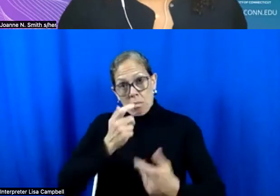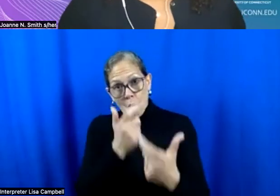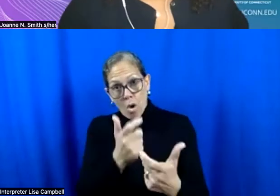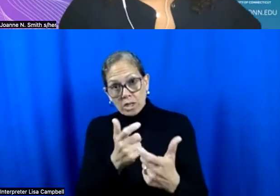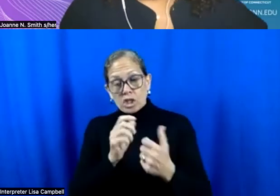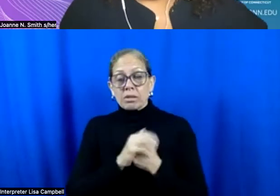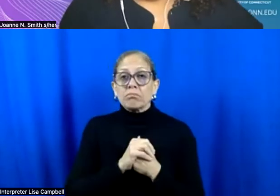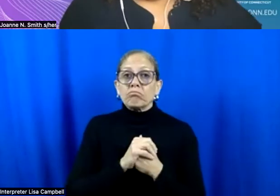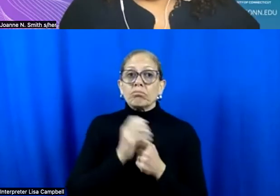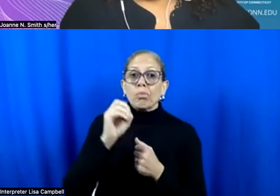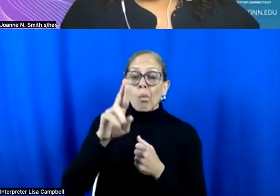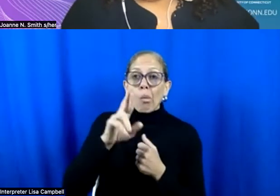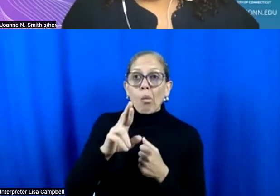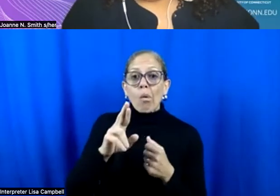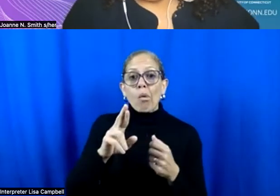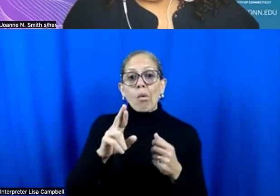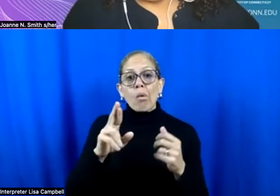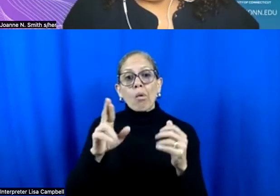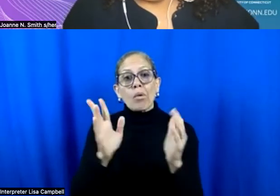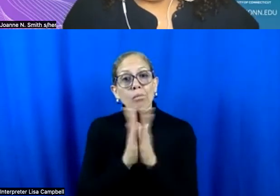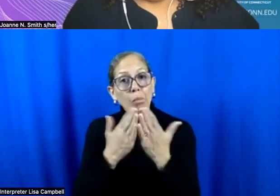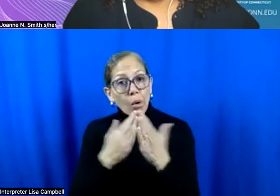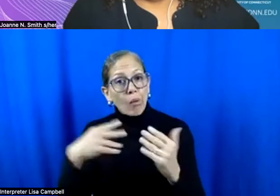read the anthology